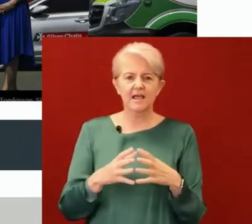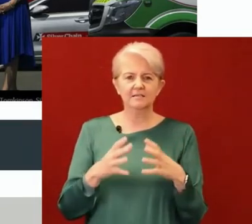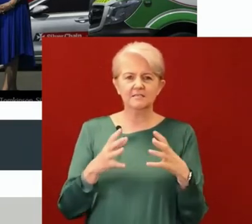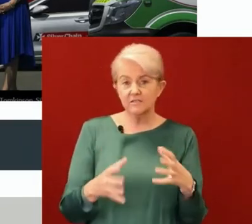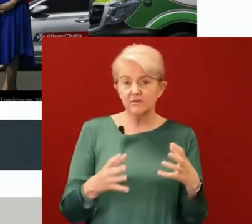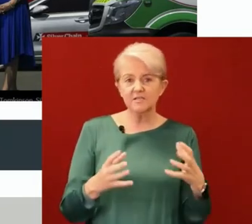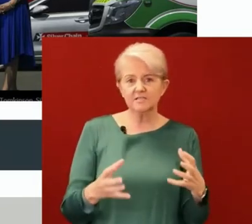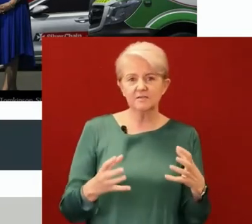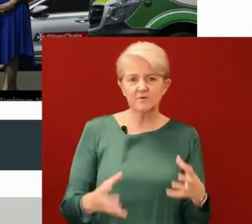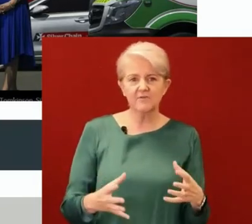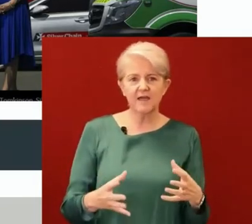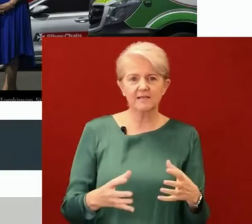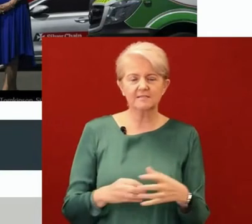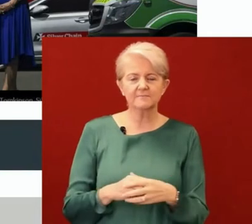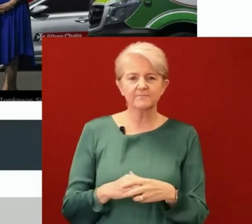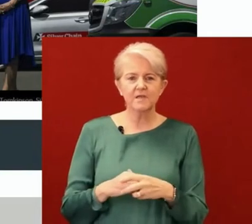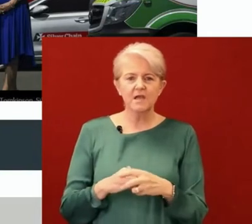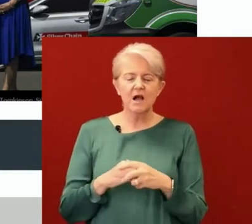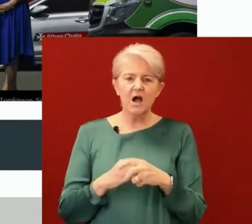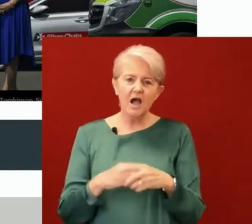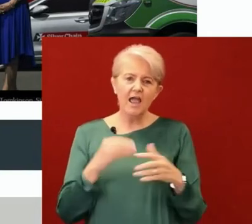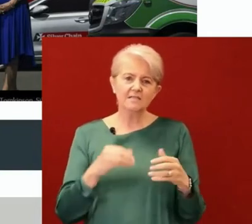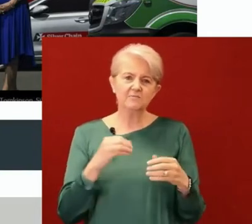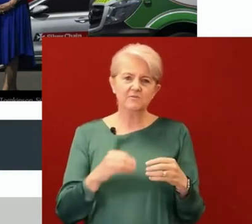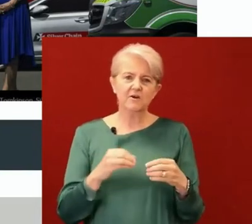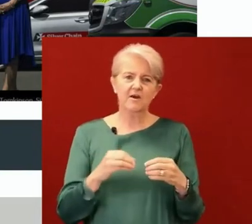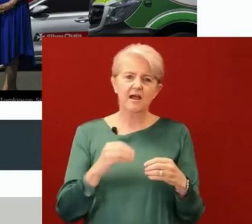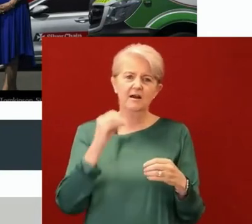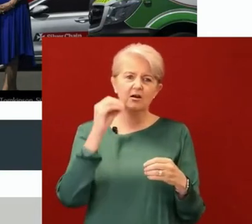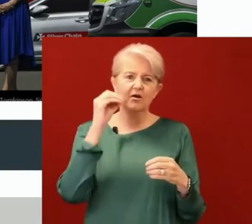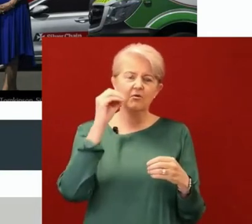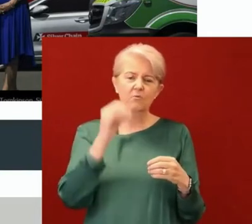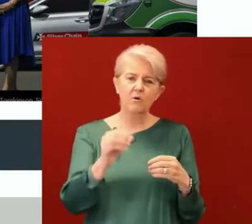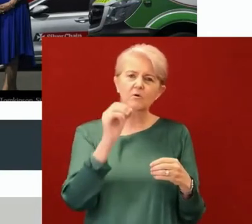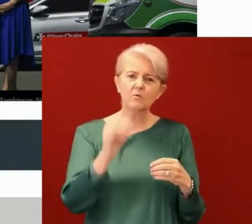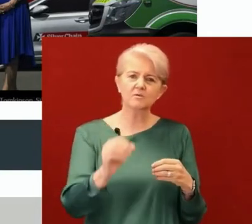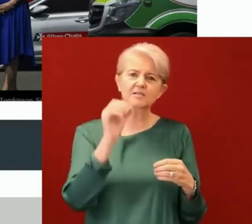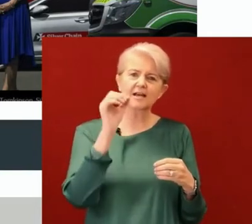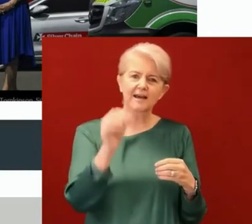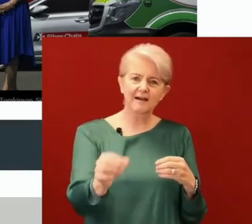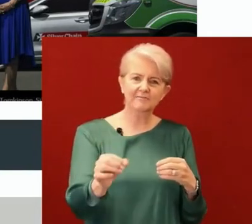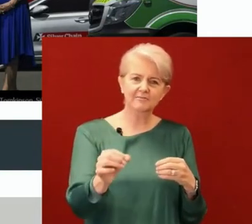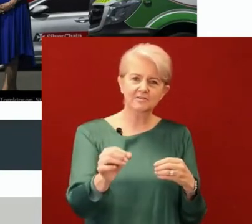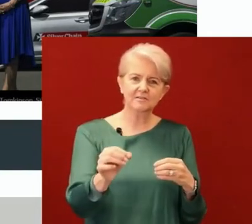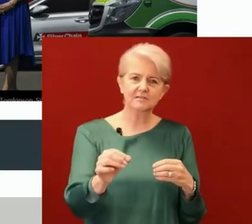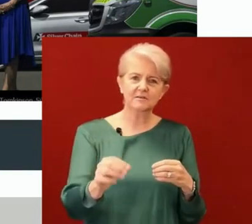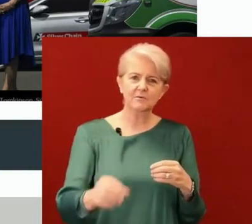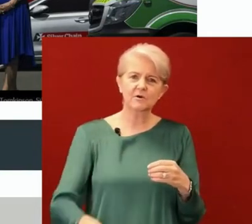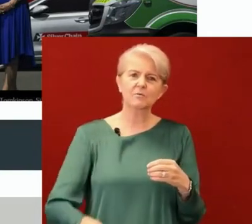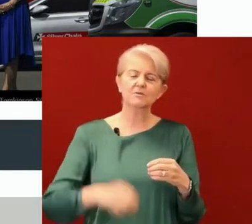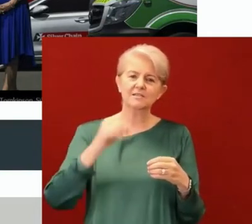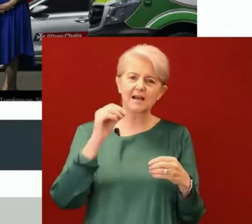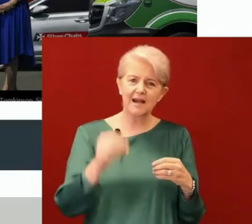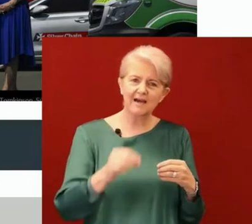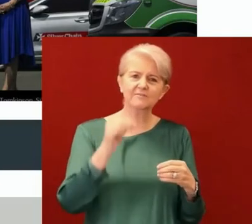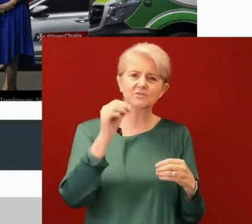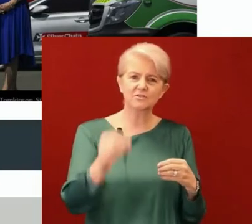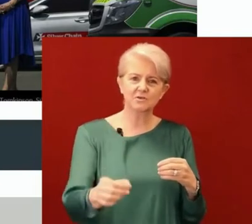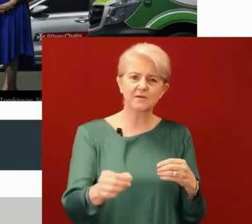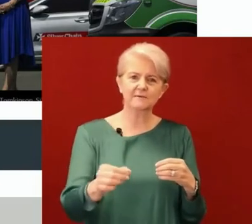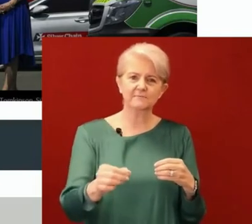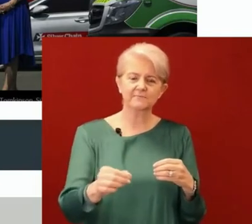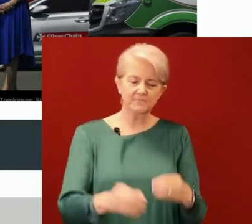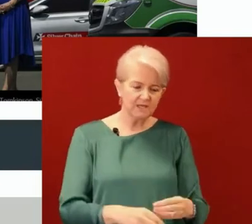down and seriously reflect. I had to figure out what it was that I loved, what it was that I